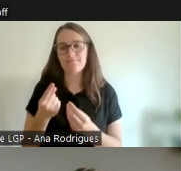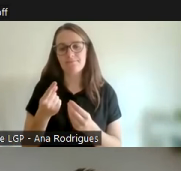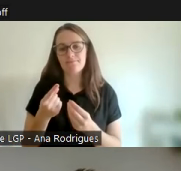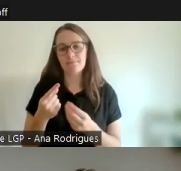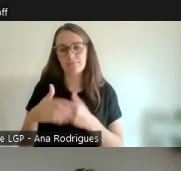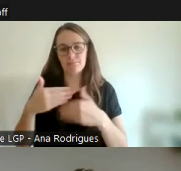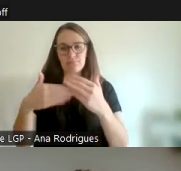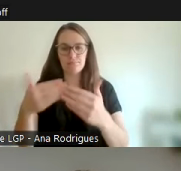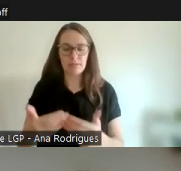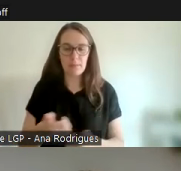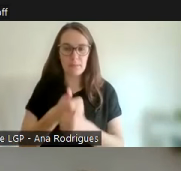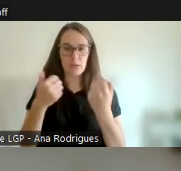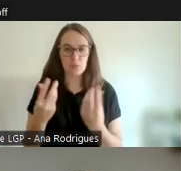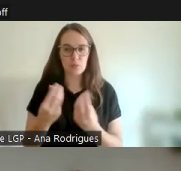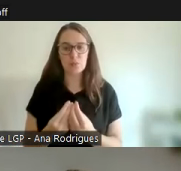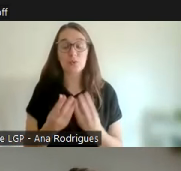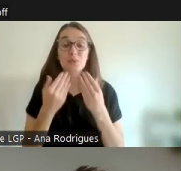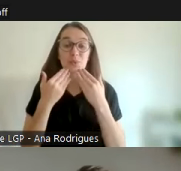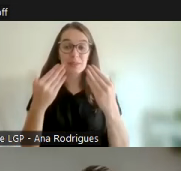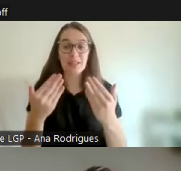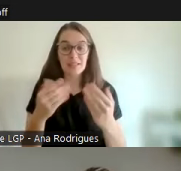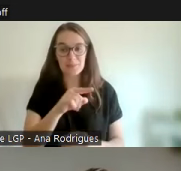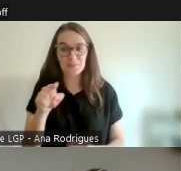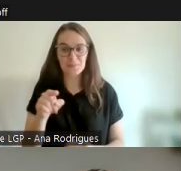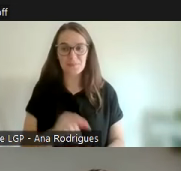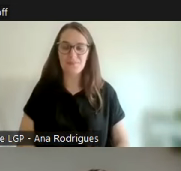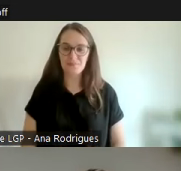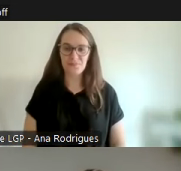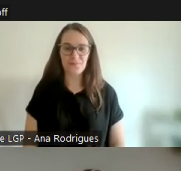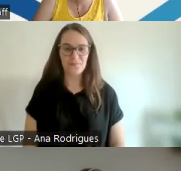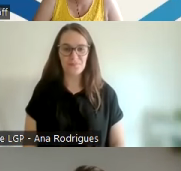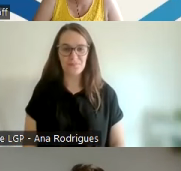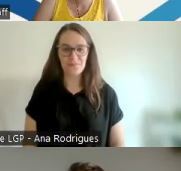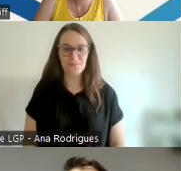together. Thank you very much.